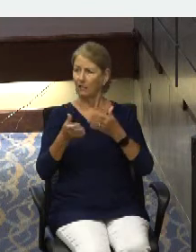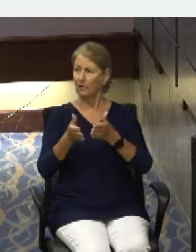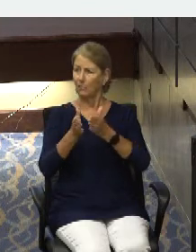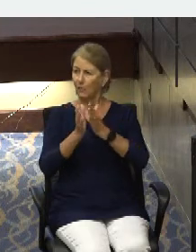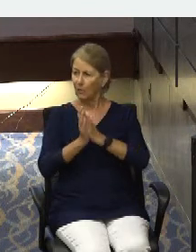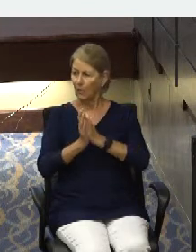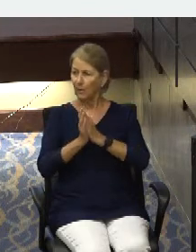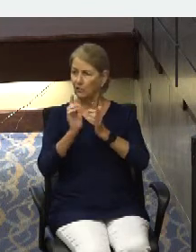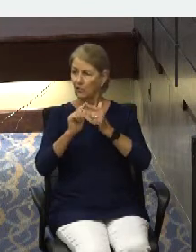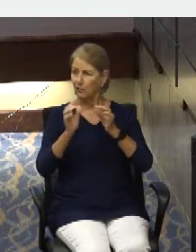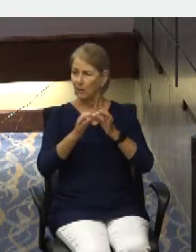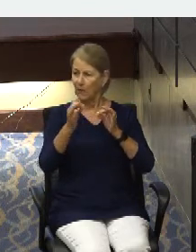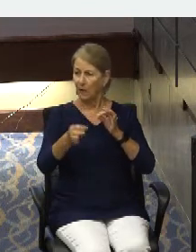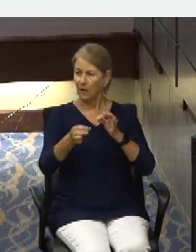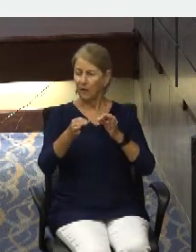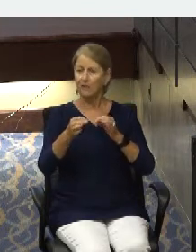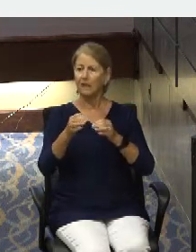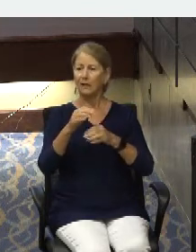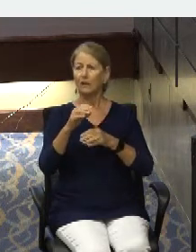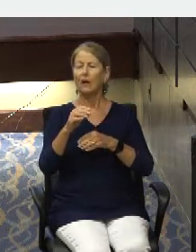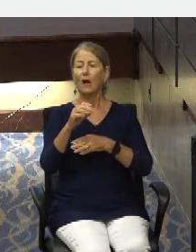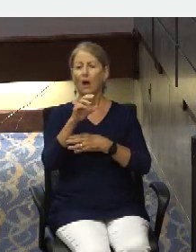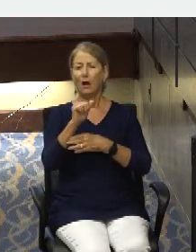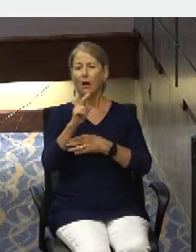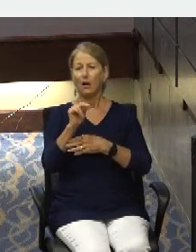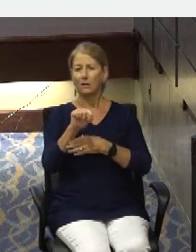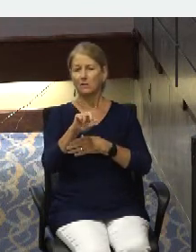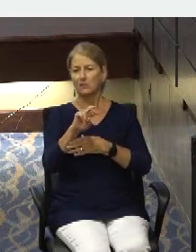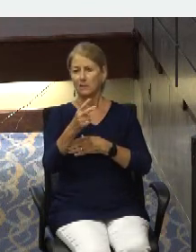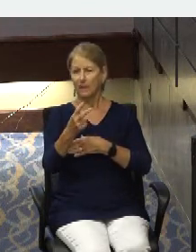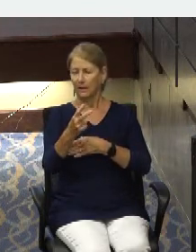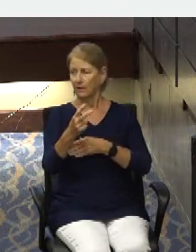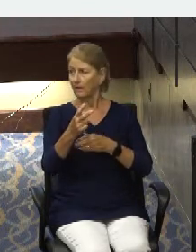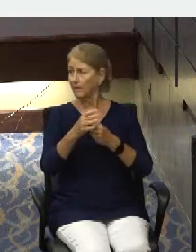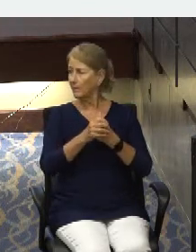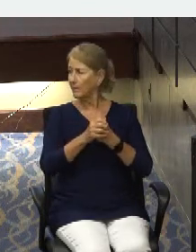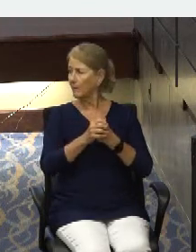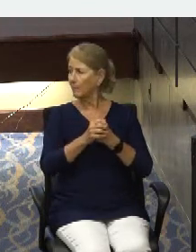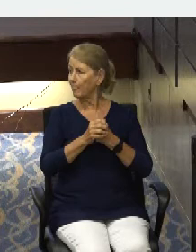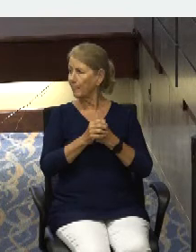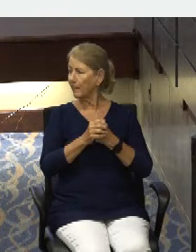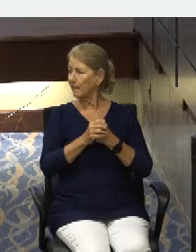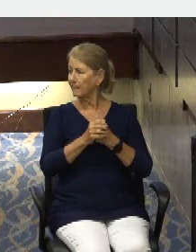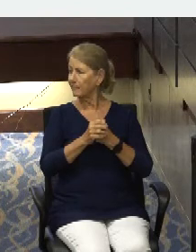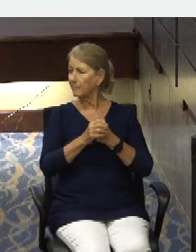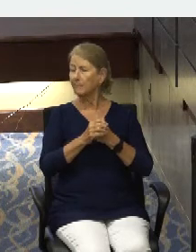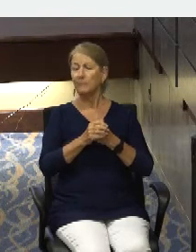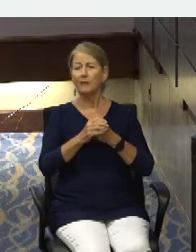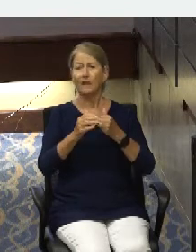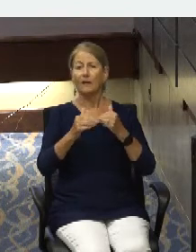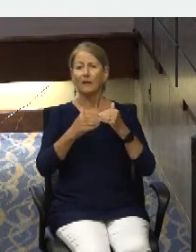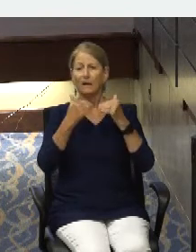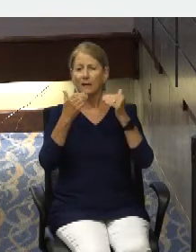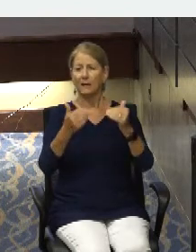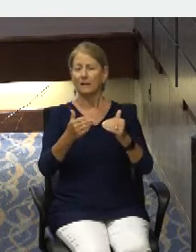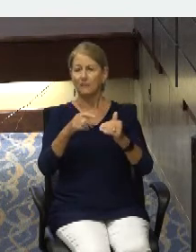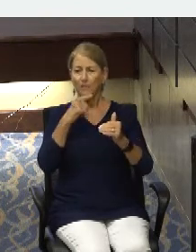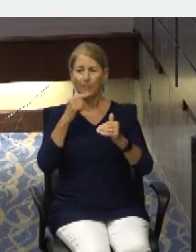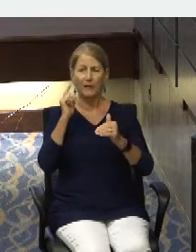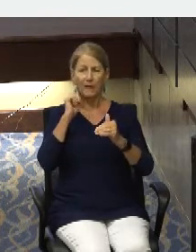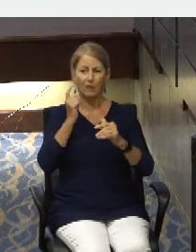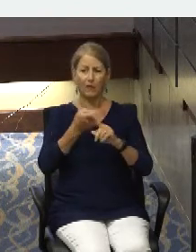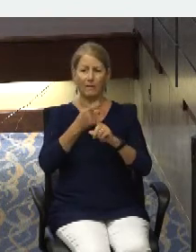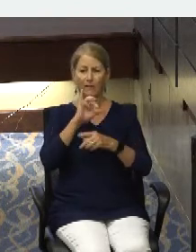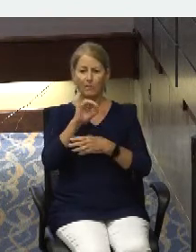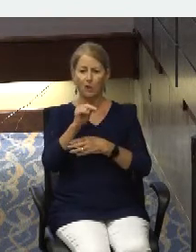until August 2nd. Next, we have a public hearing on a request from Jonathan